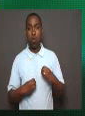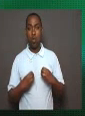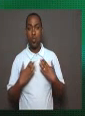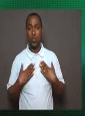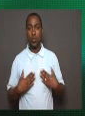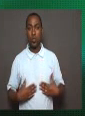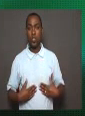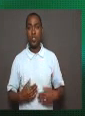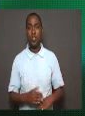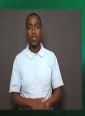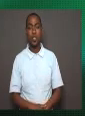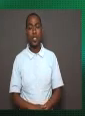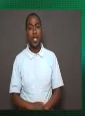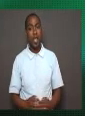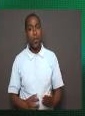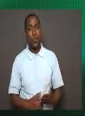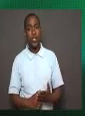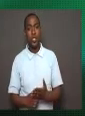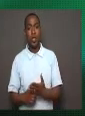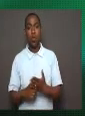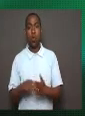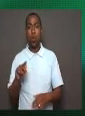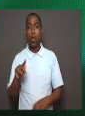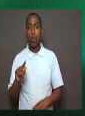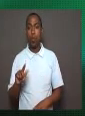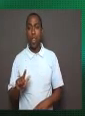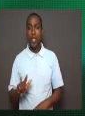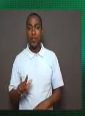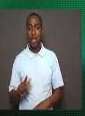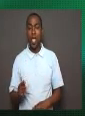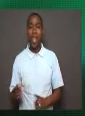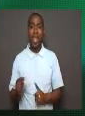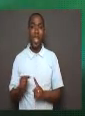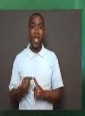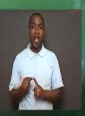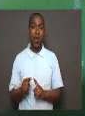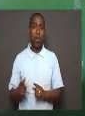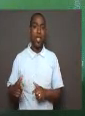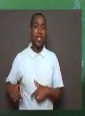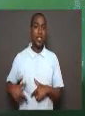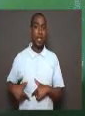body, is carried in the plasma back to the lungs.